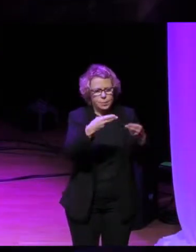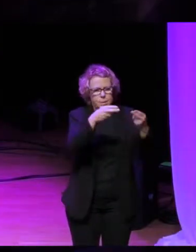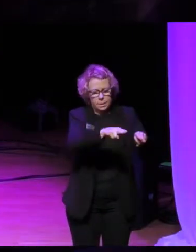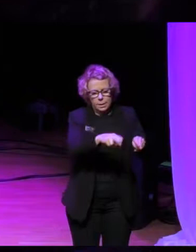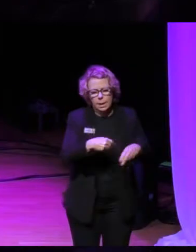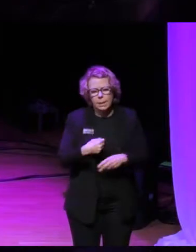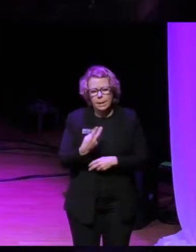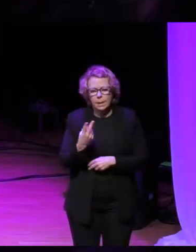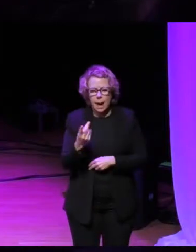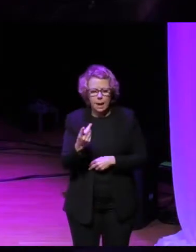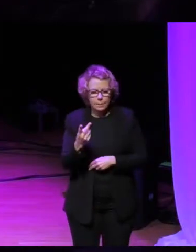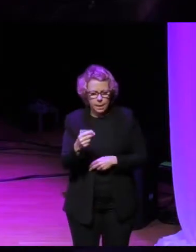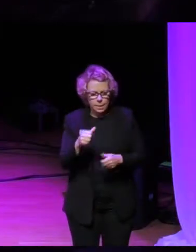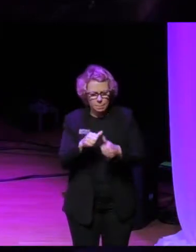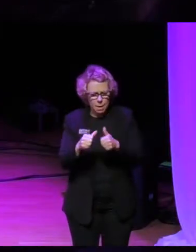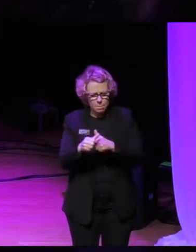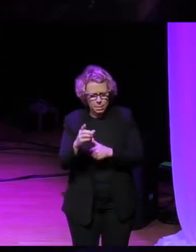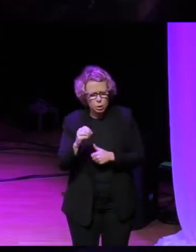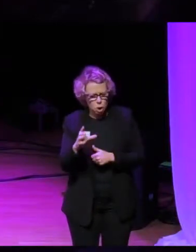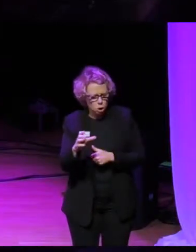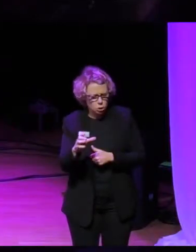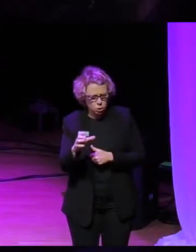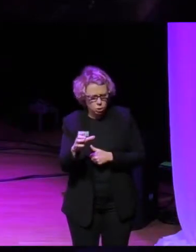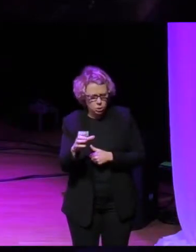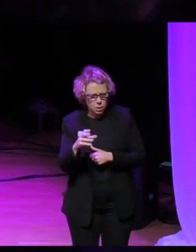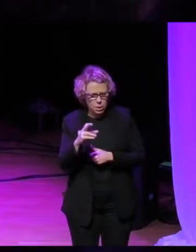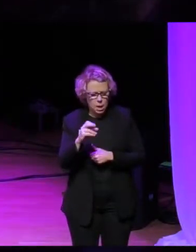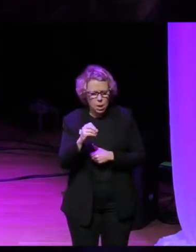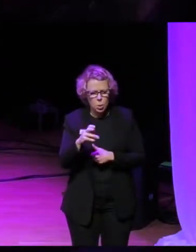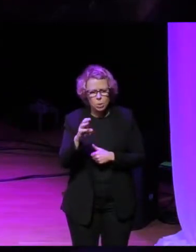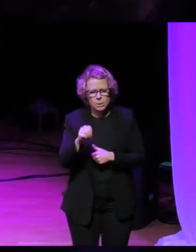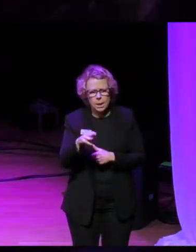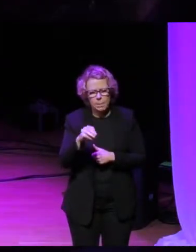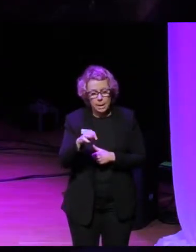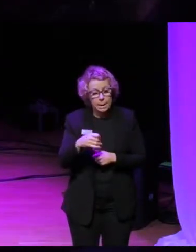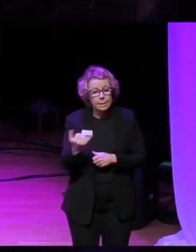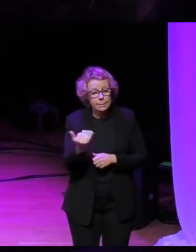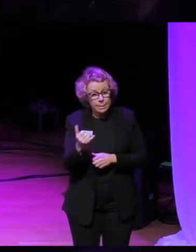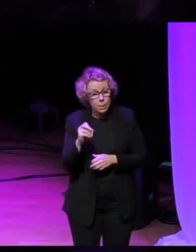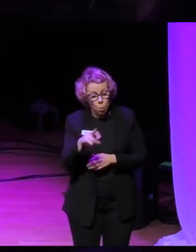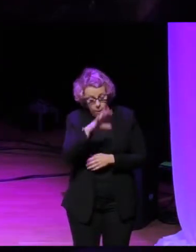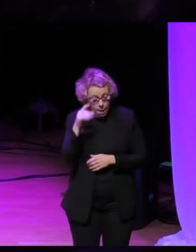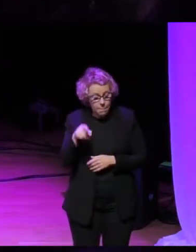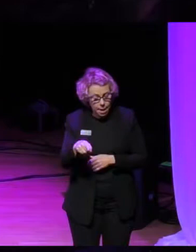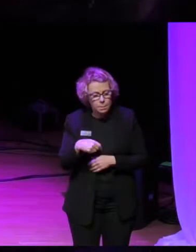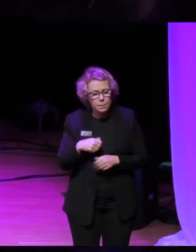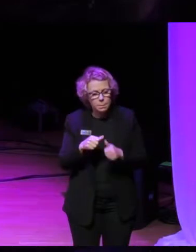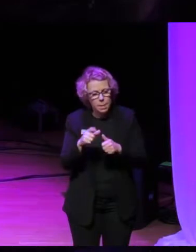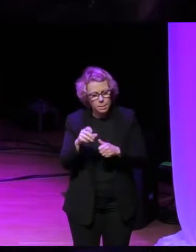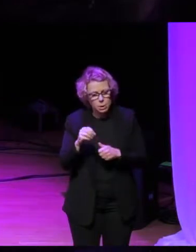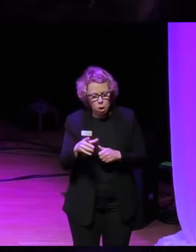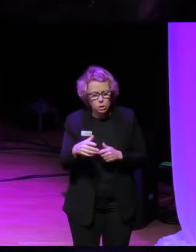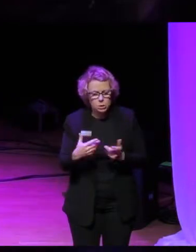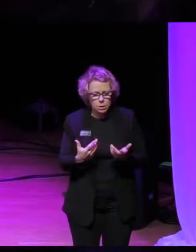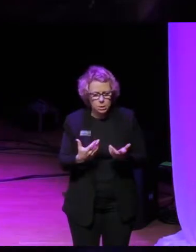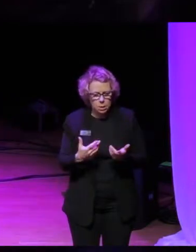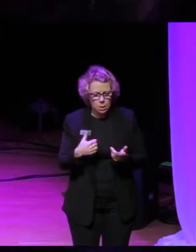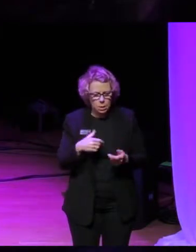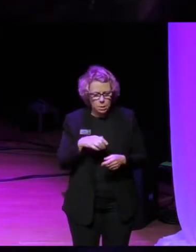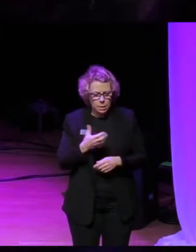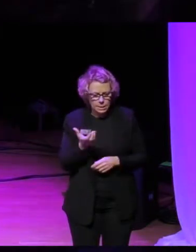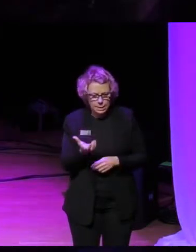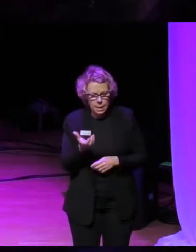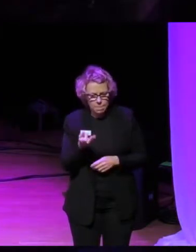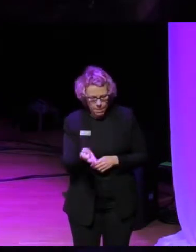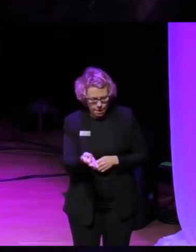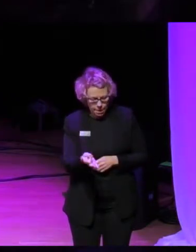another undocumented immigrant, Rosa Maria, who's 10 years old. She has cerebral palsy, and